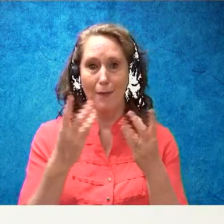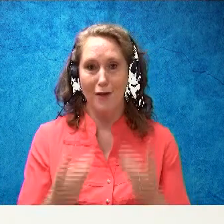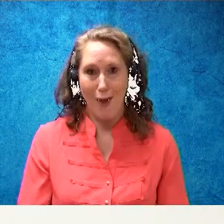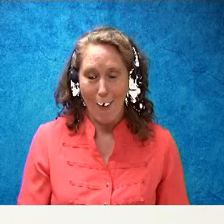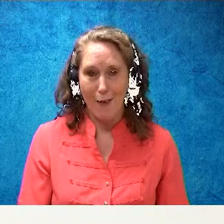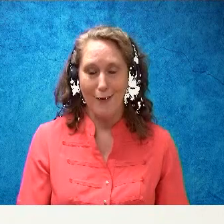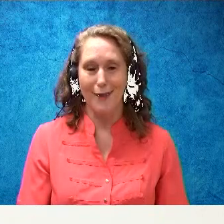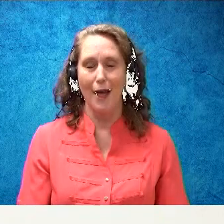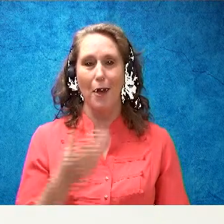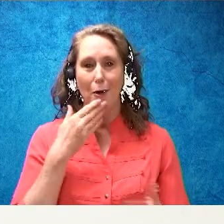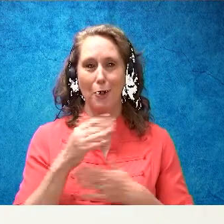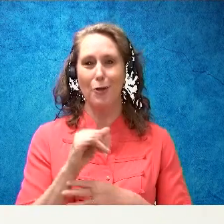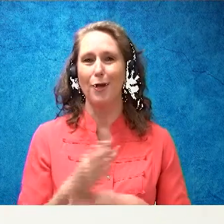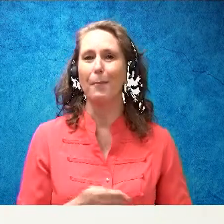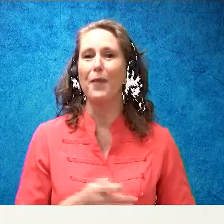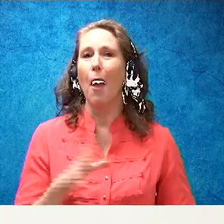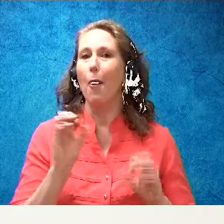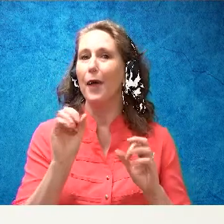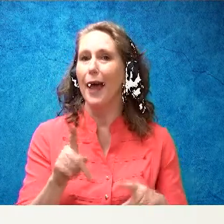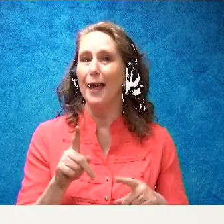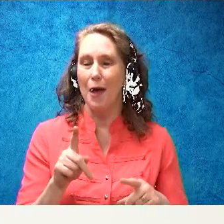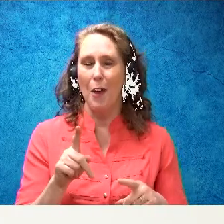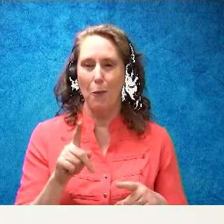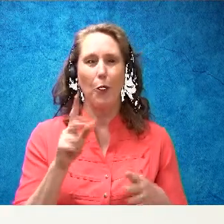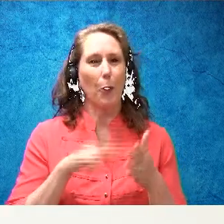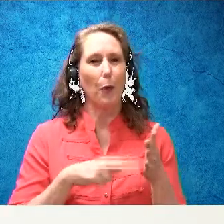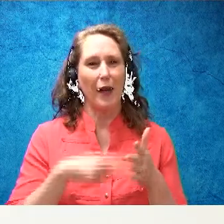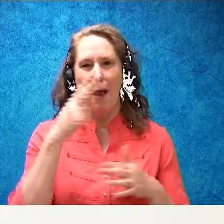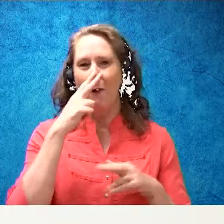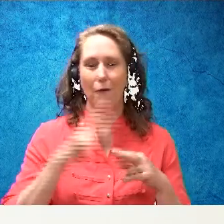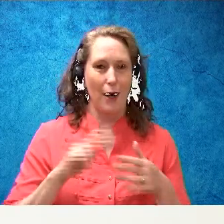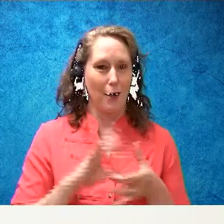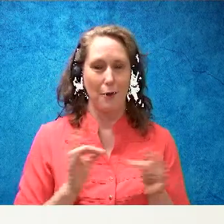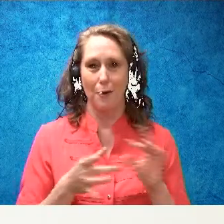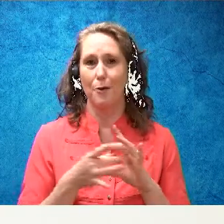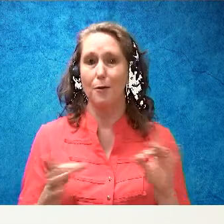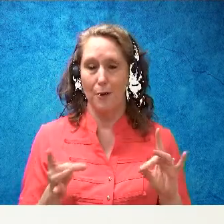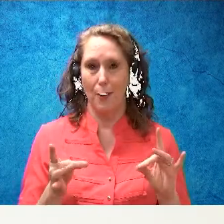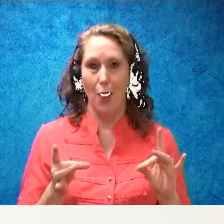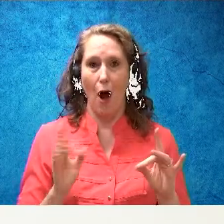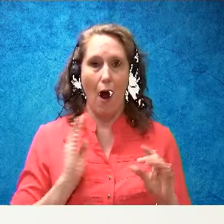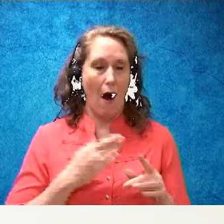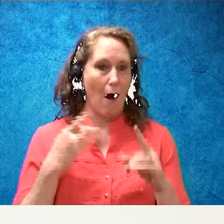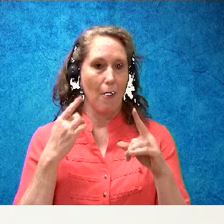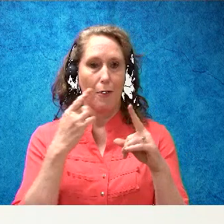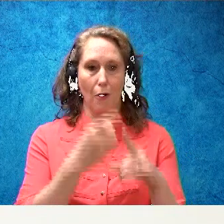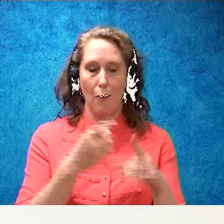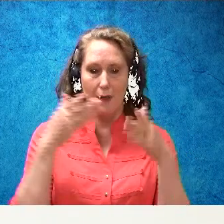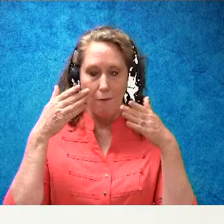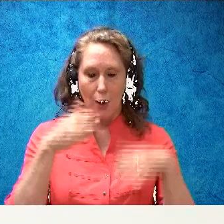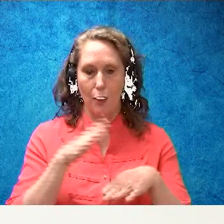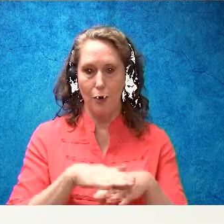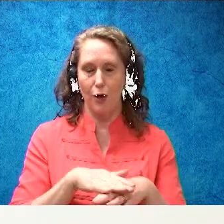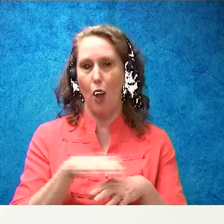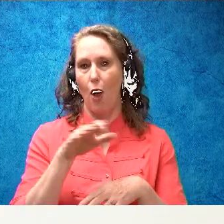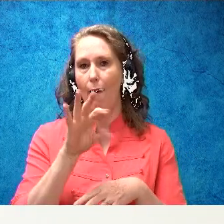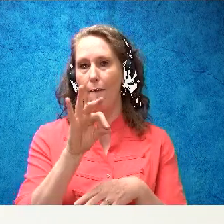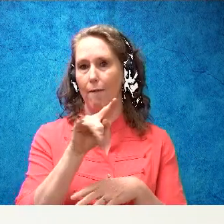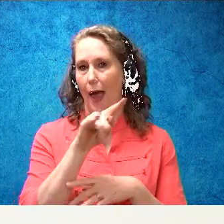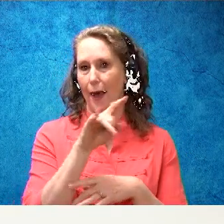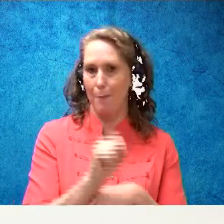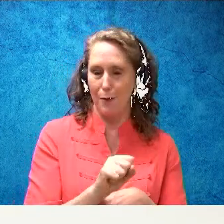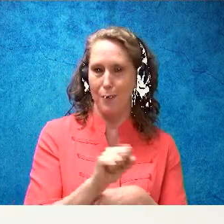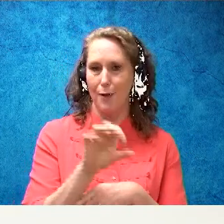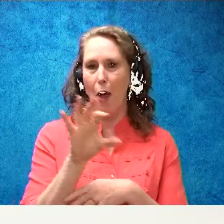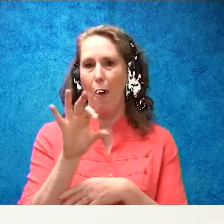we're going to take a look at a fun story today. I know that our standard really focuses on fables and folktales, but today I just wanted to have fun with